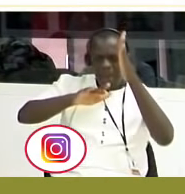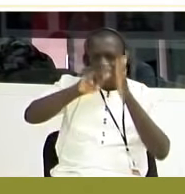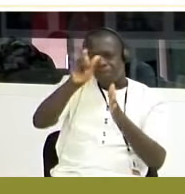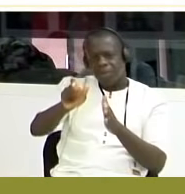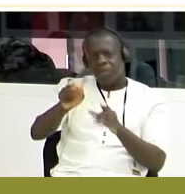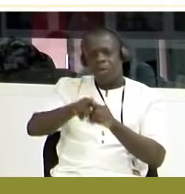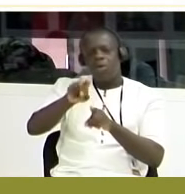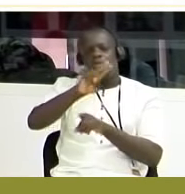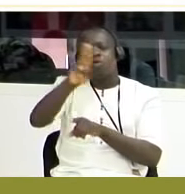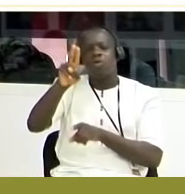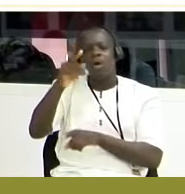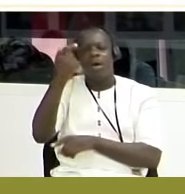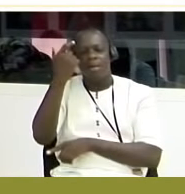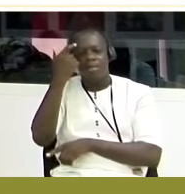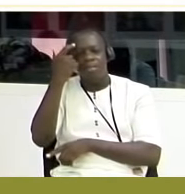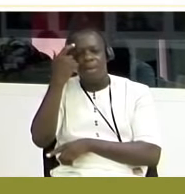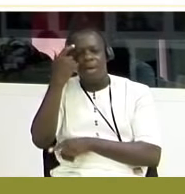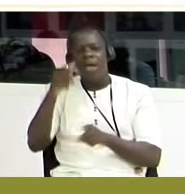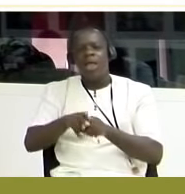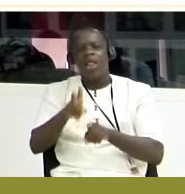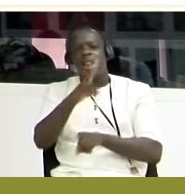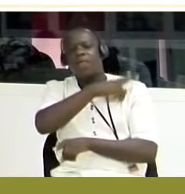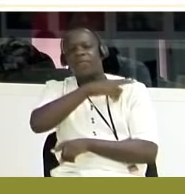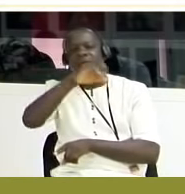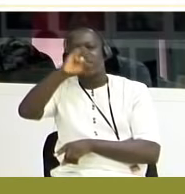Lieutenant Singate,